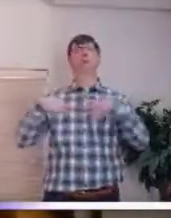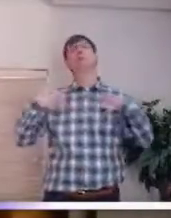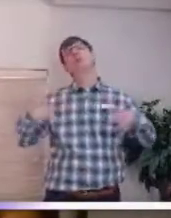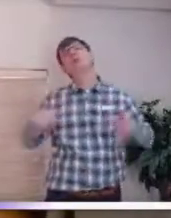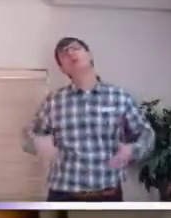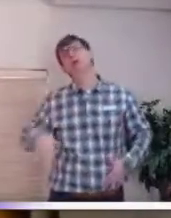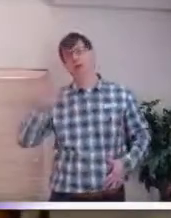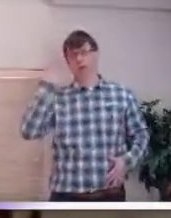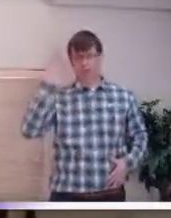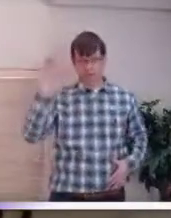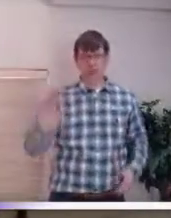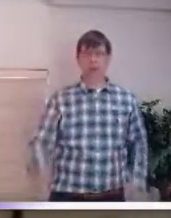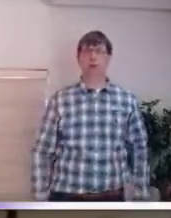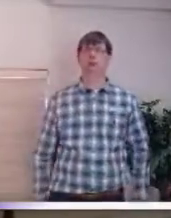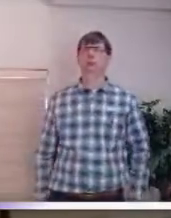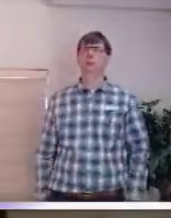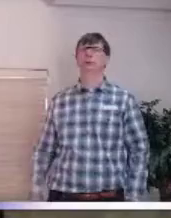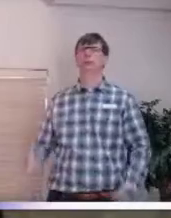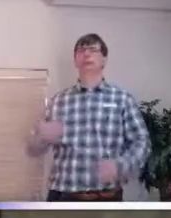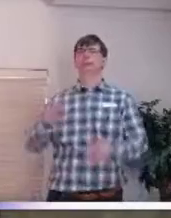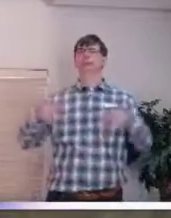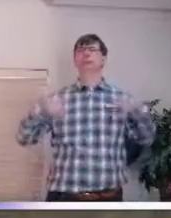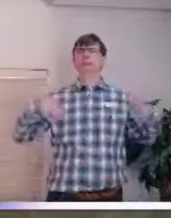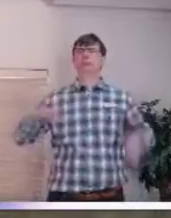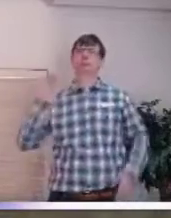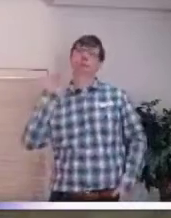that. Feel that.